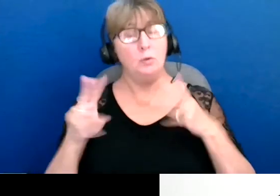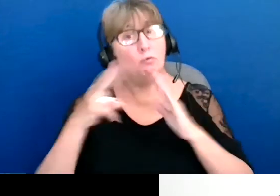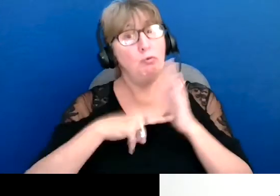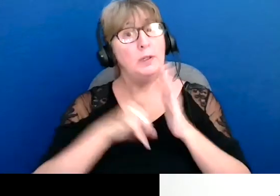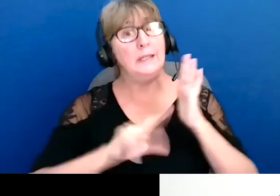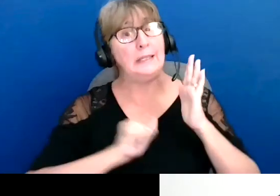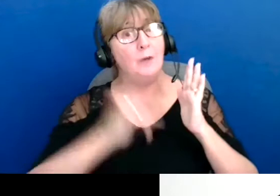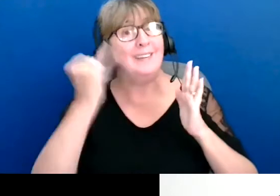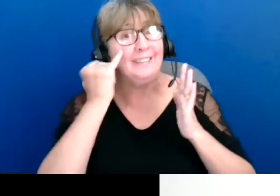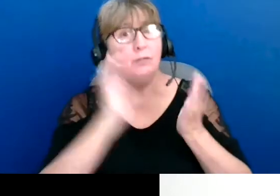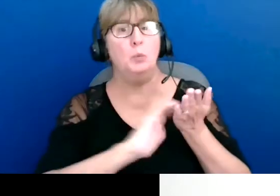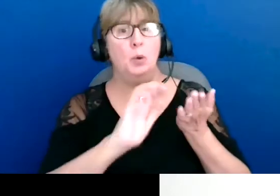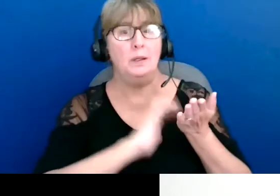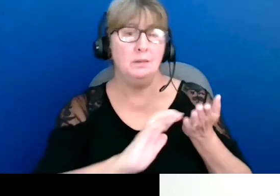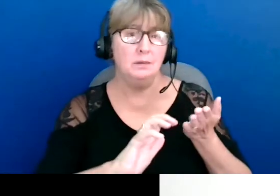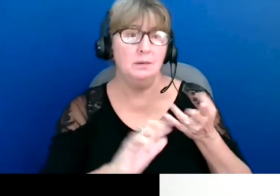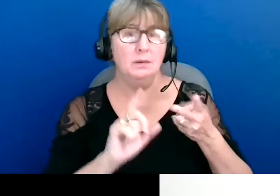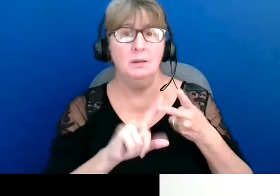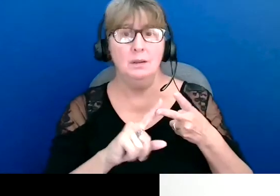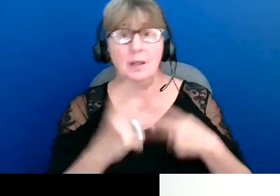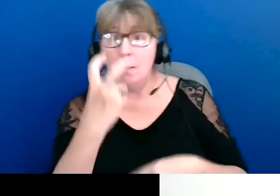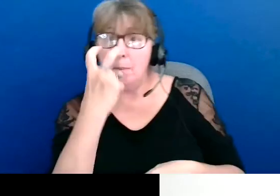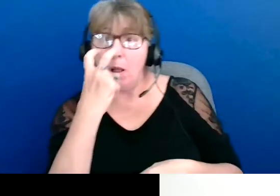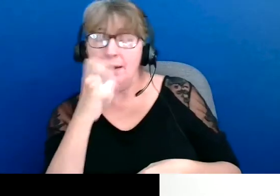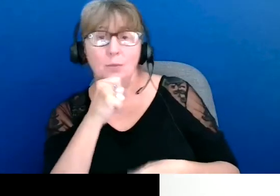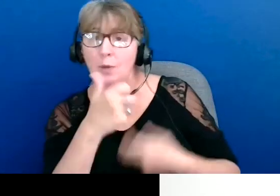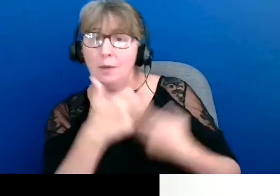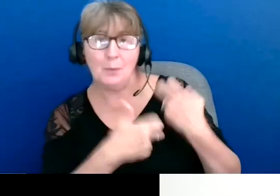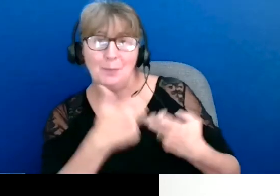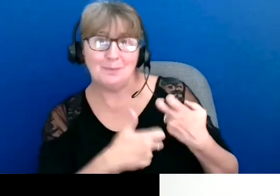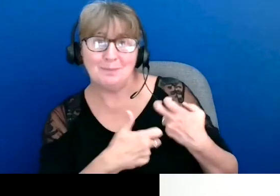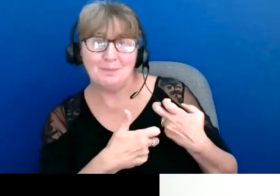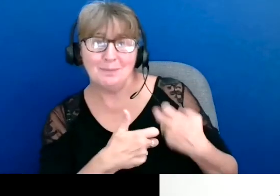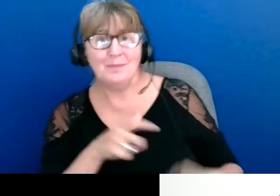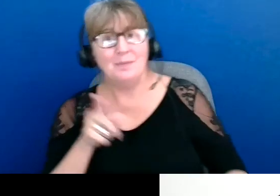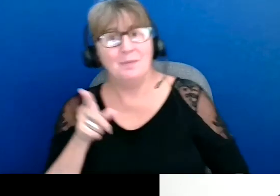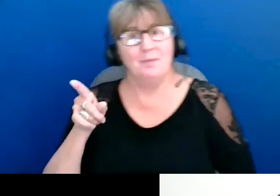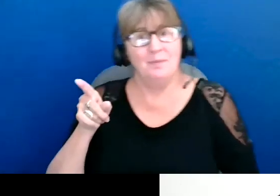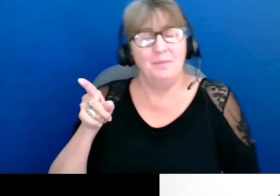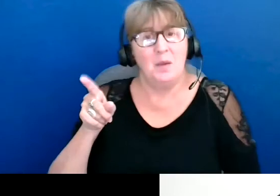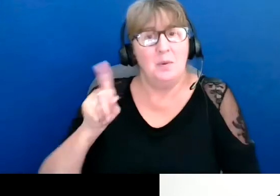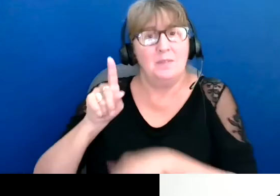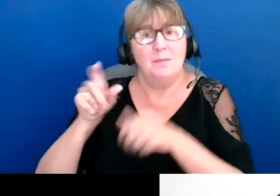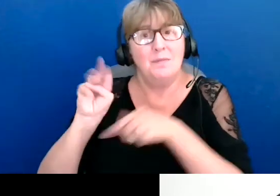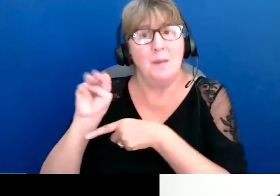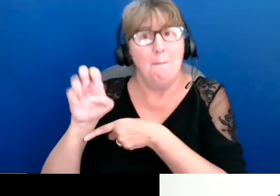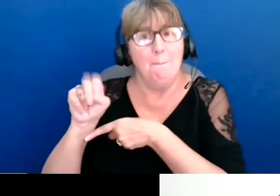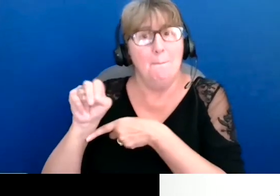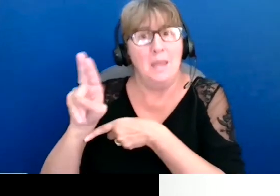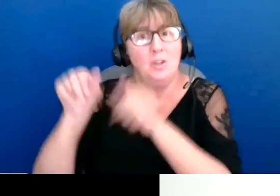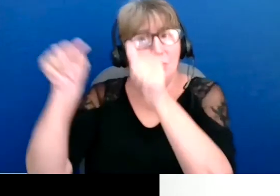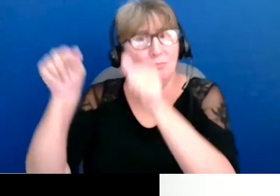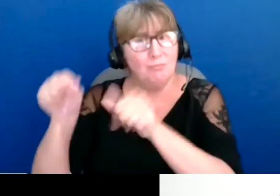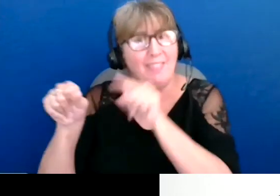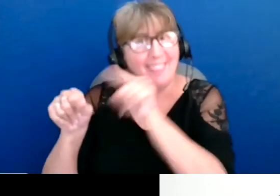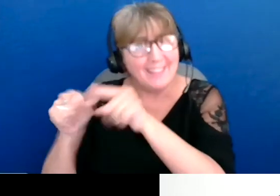Braille. It wasn't my blindness that was the problem. It was the format of the menu that was the problem. And